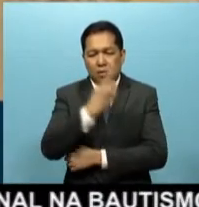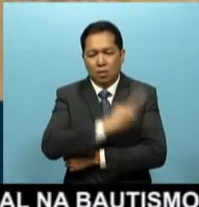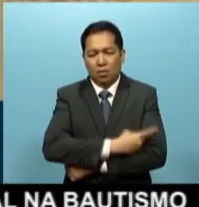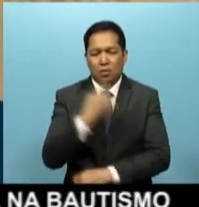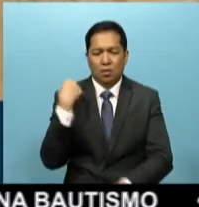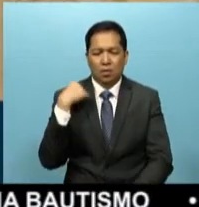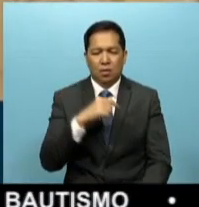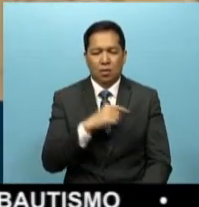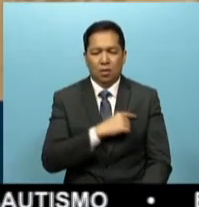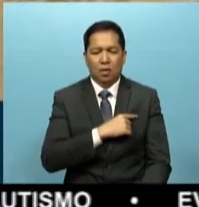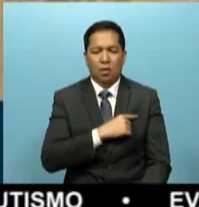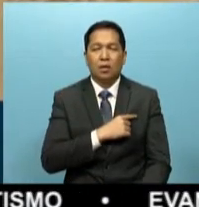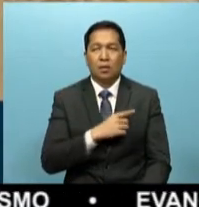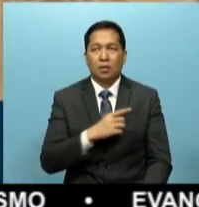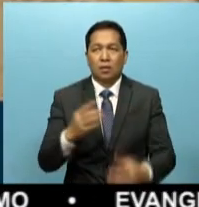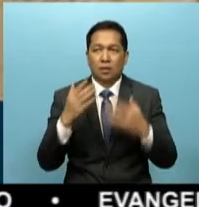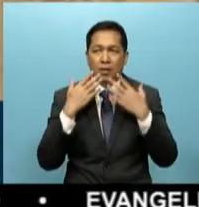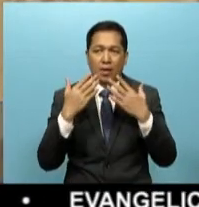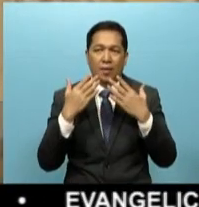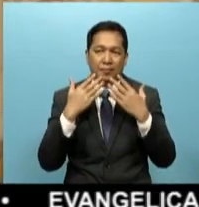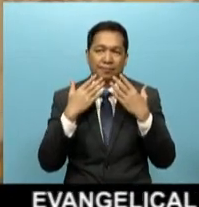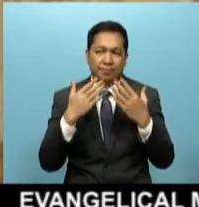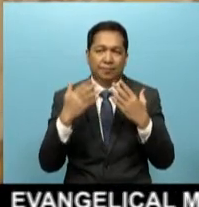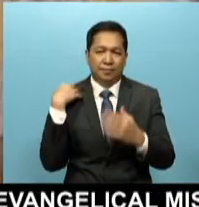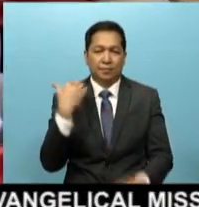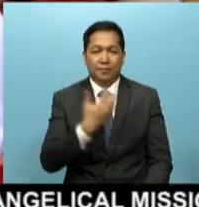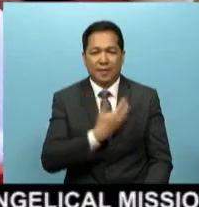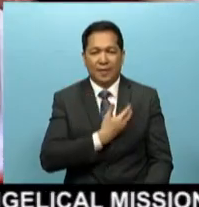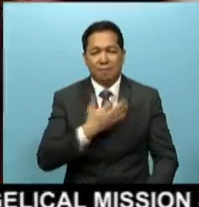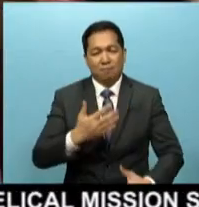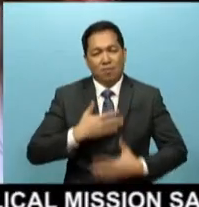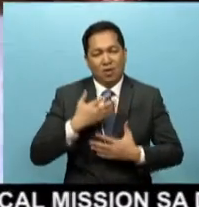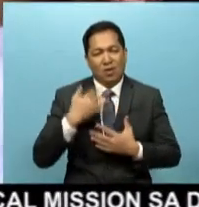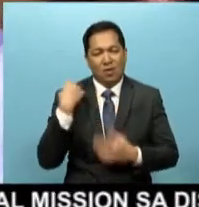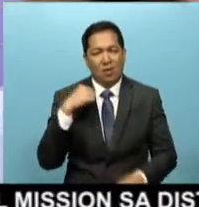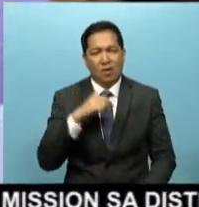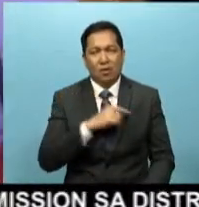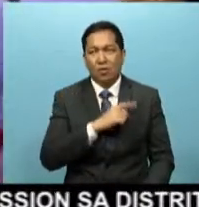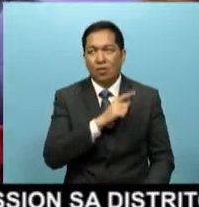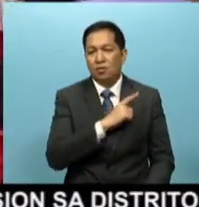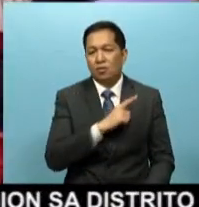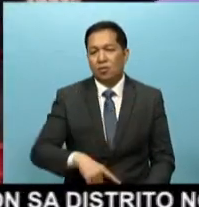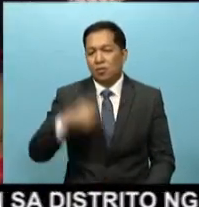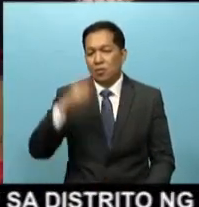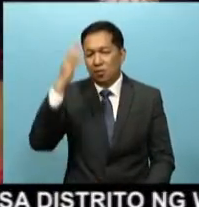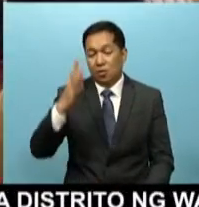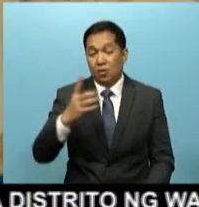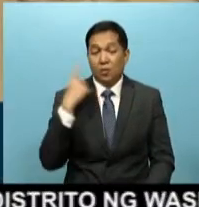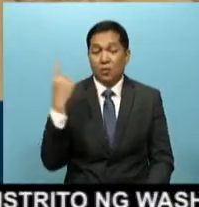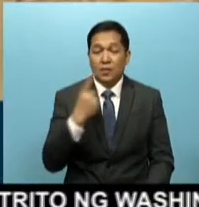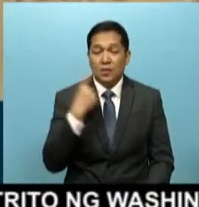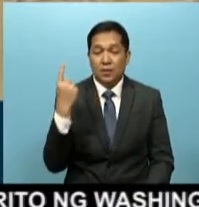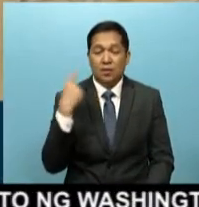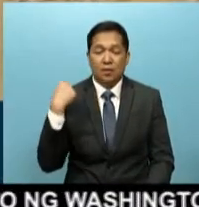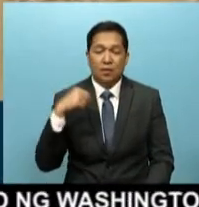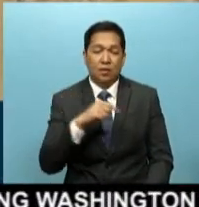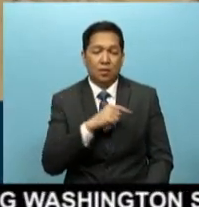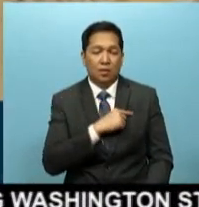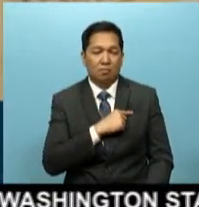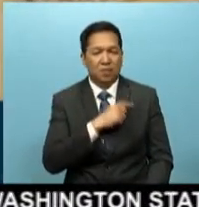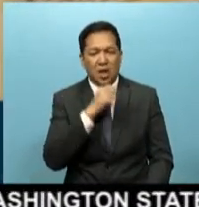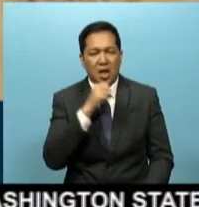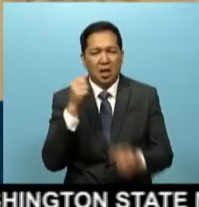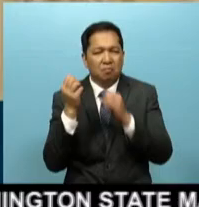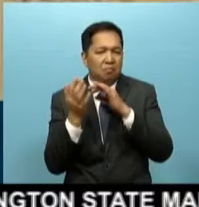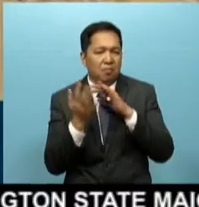Paul, to have the new group of worship service inaugurated. We thank our Almighty God because He's always with us. He never leaves us alone in